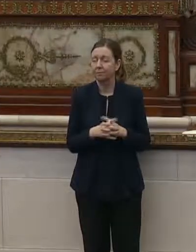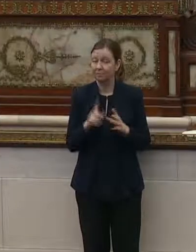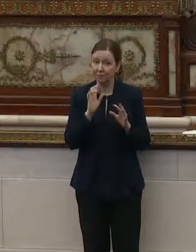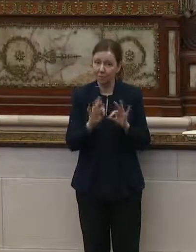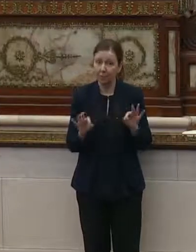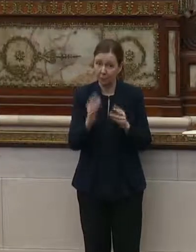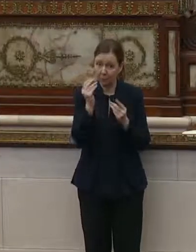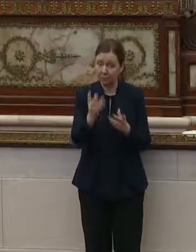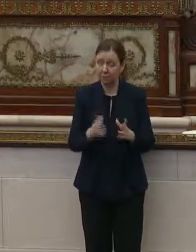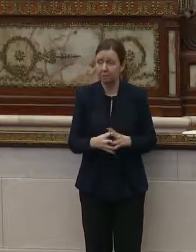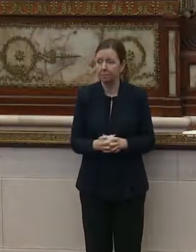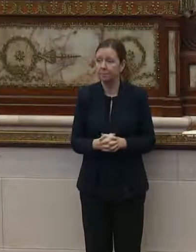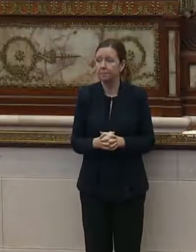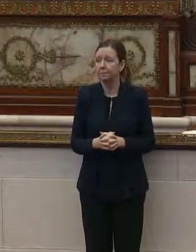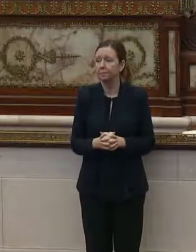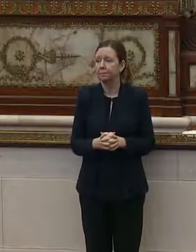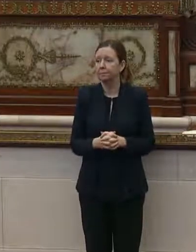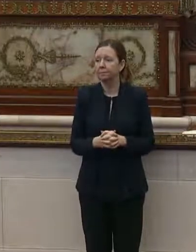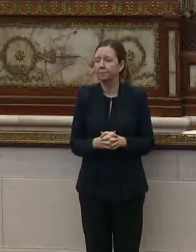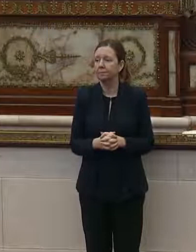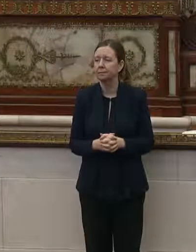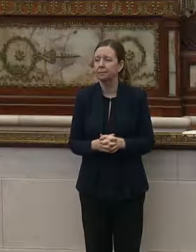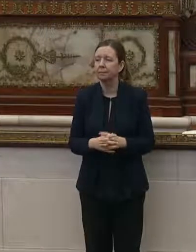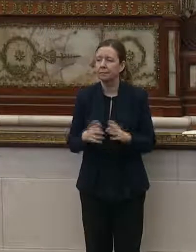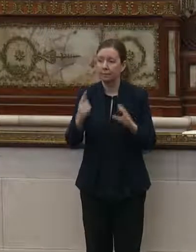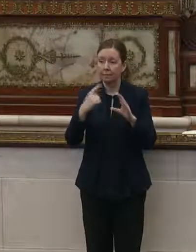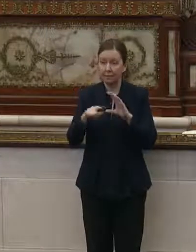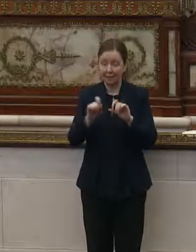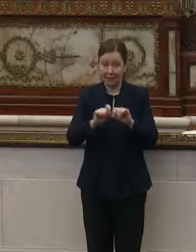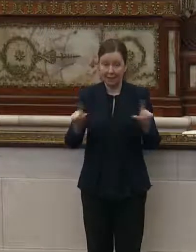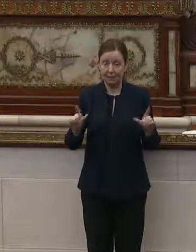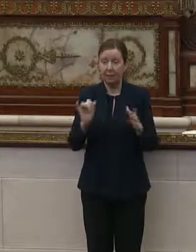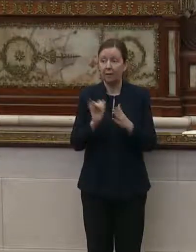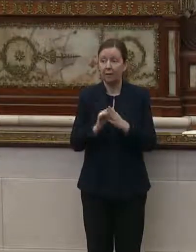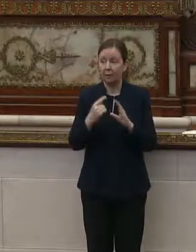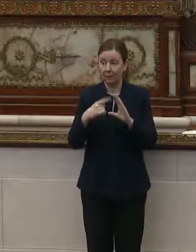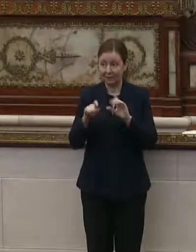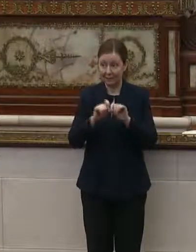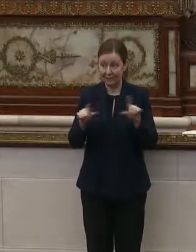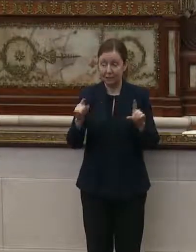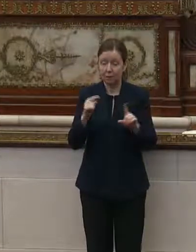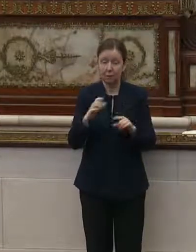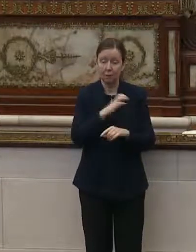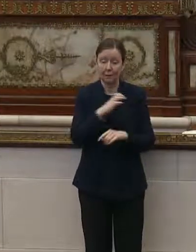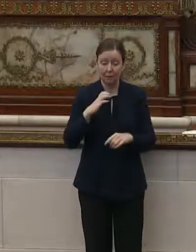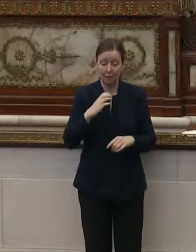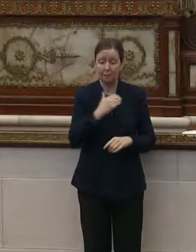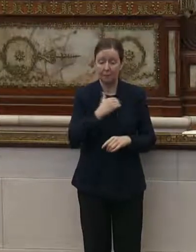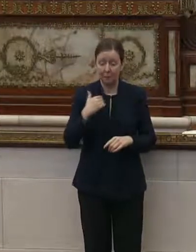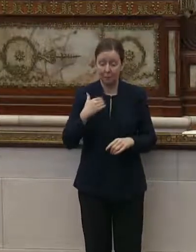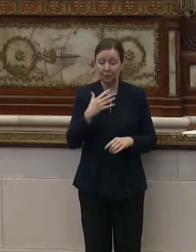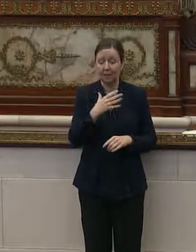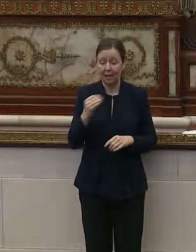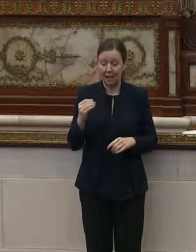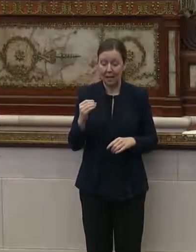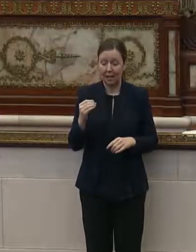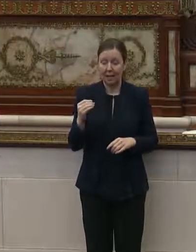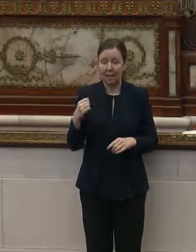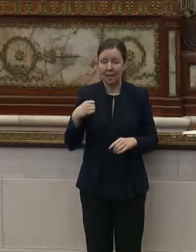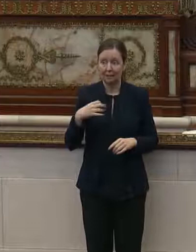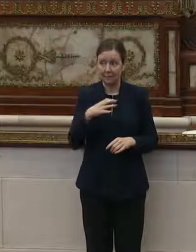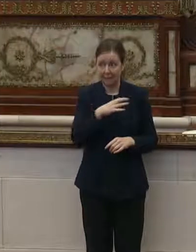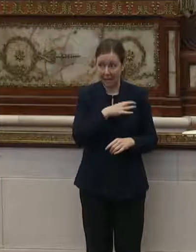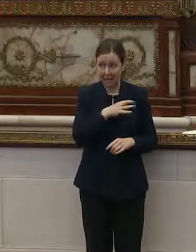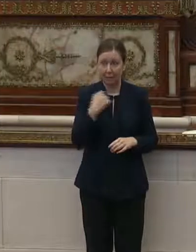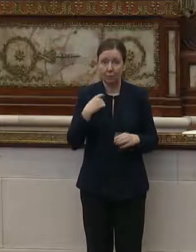important. There was an email that was sent to council members and staff. We have been working